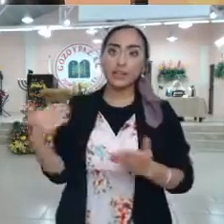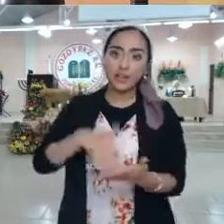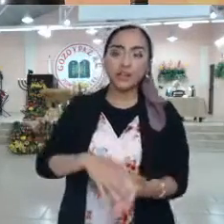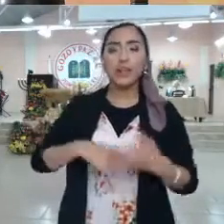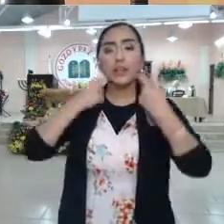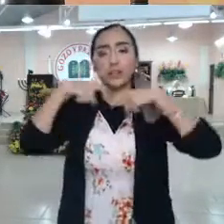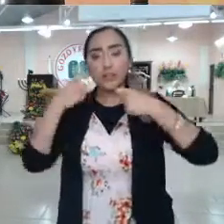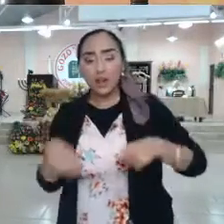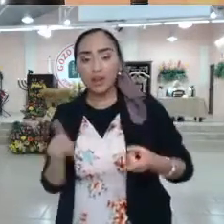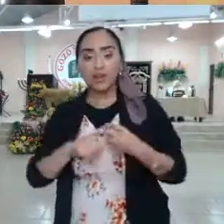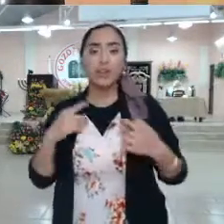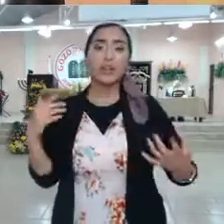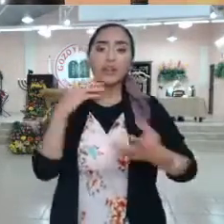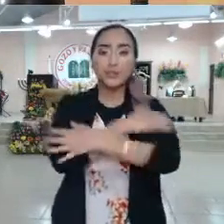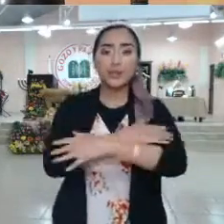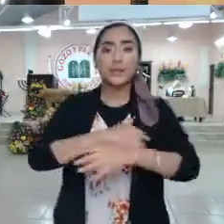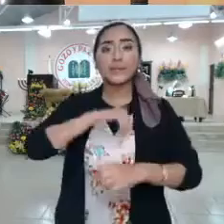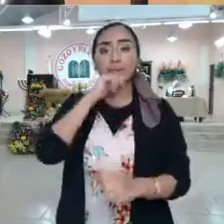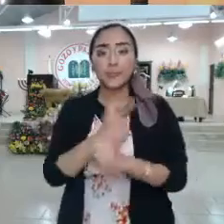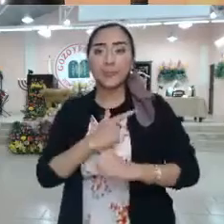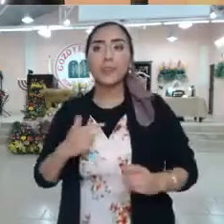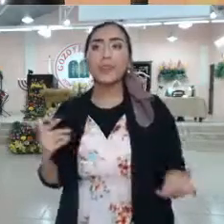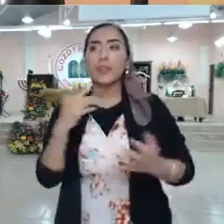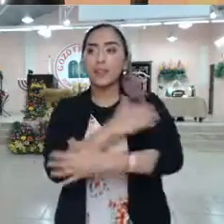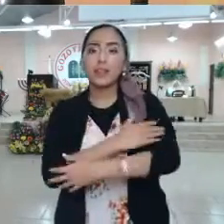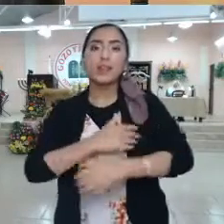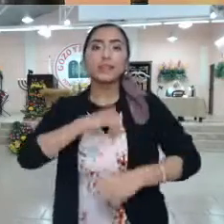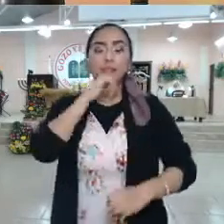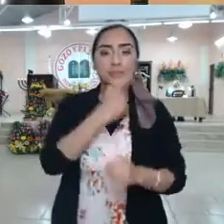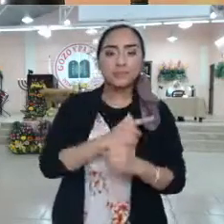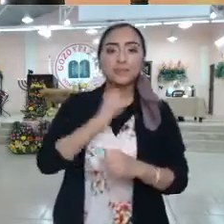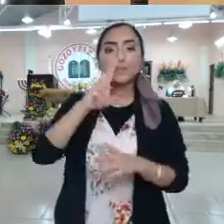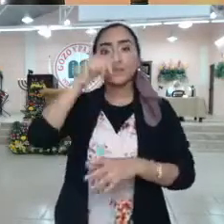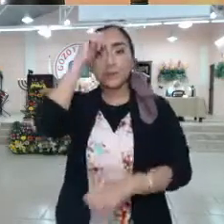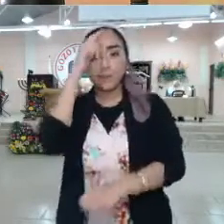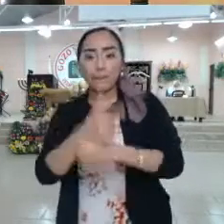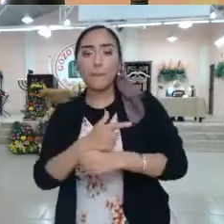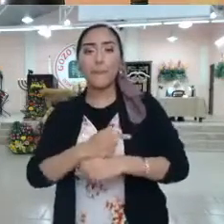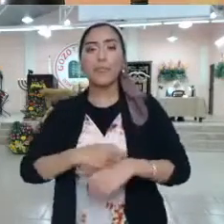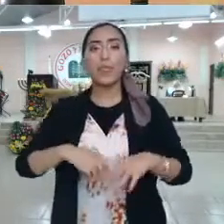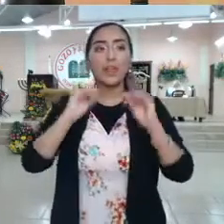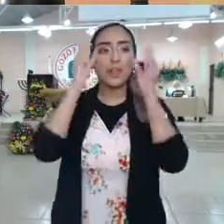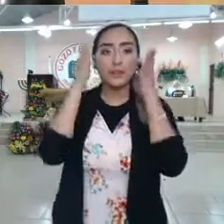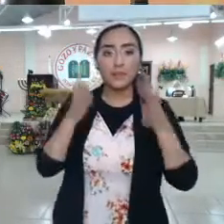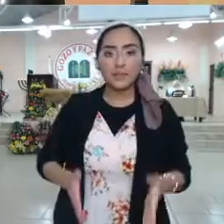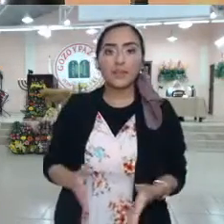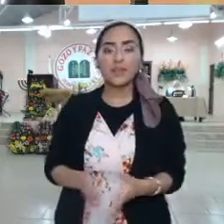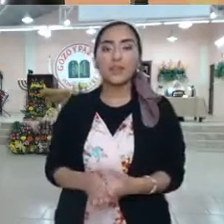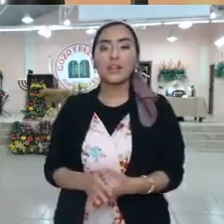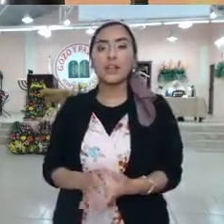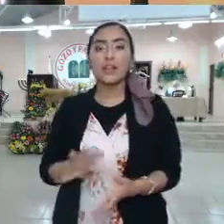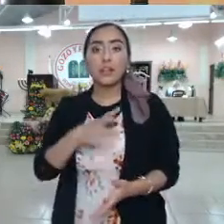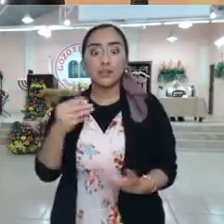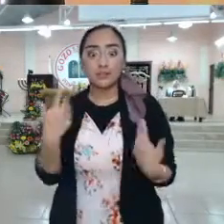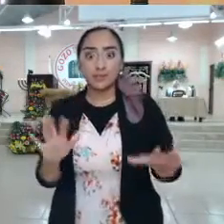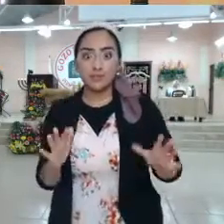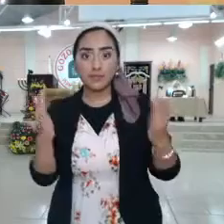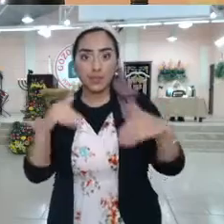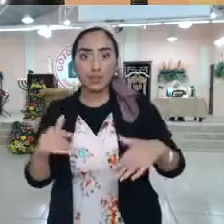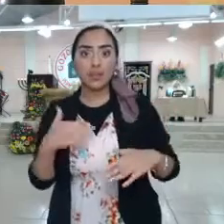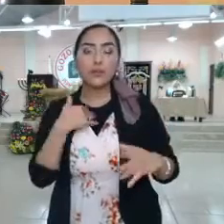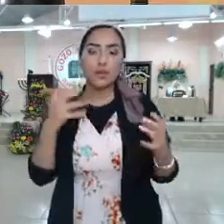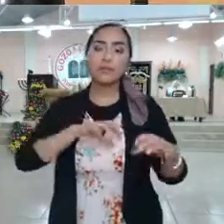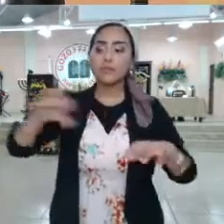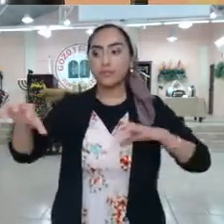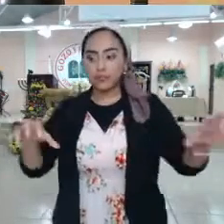back and you cry and you hug the sisters, you hug your sisters, and the brothers hug in between the brothers, the Roim, the